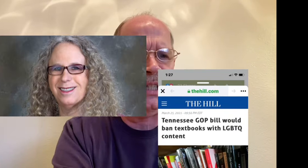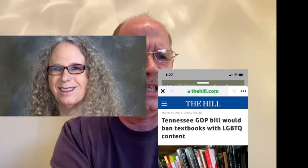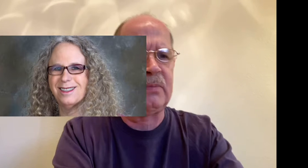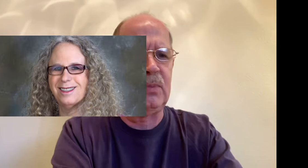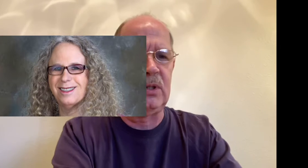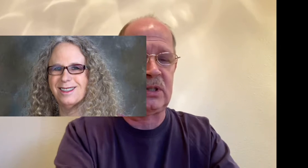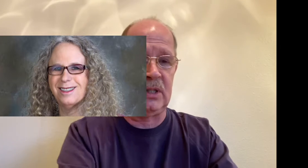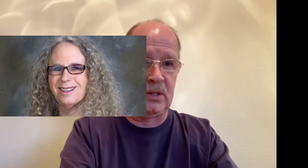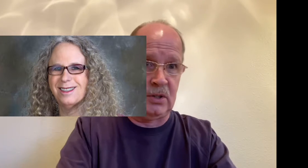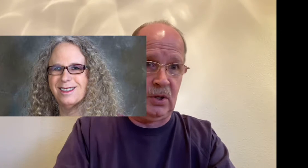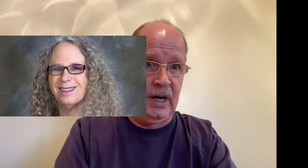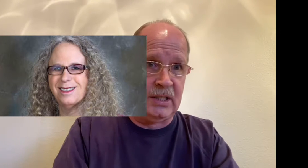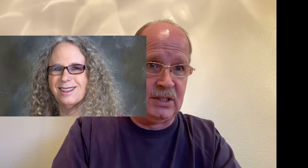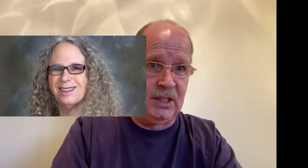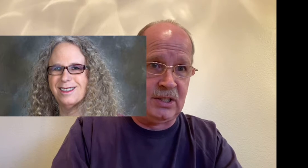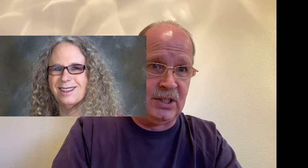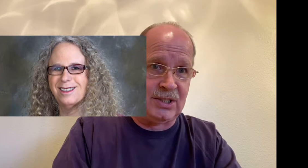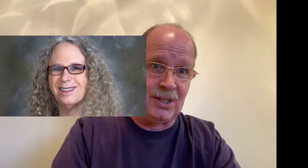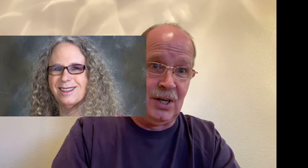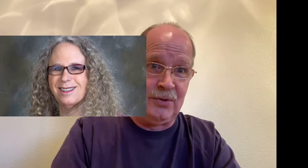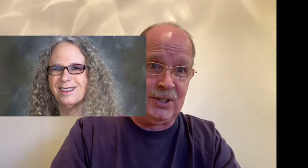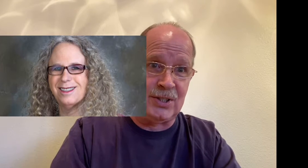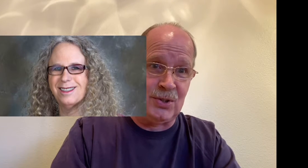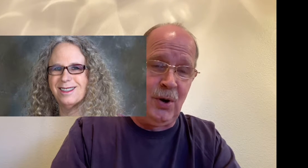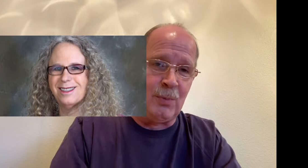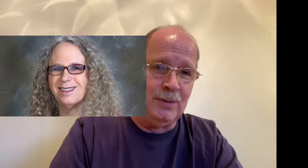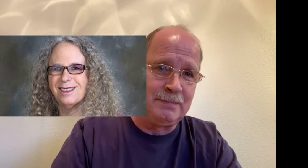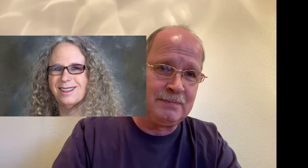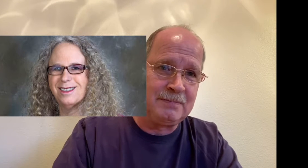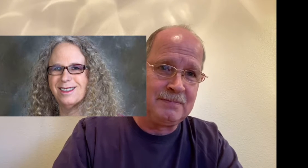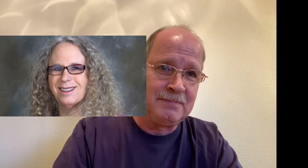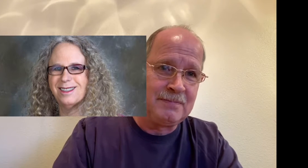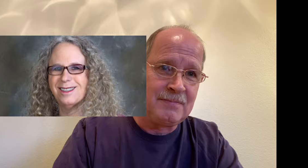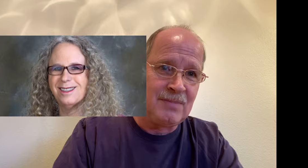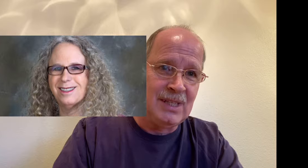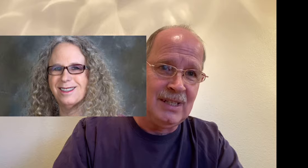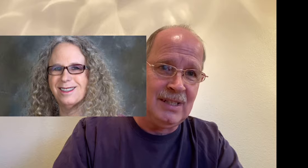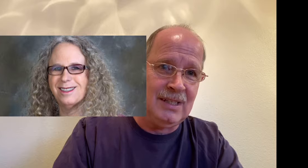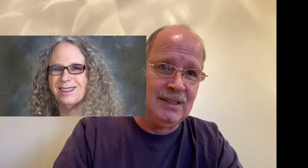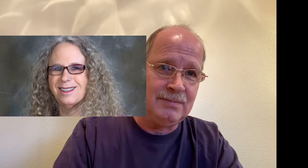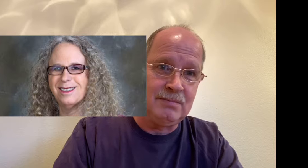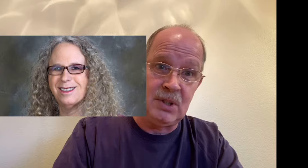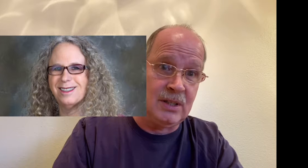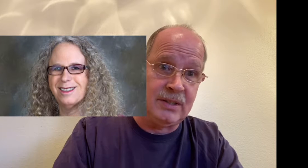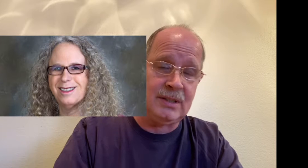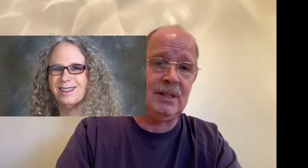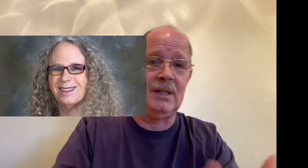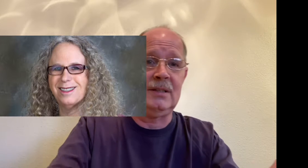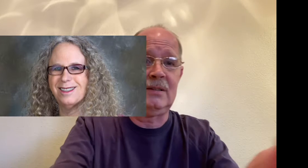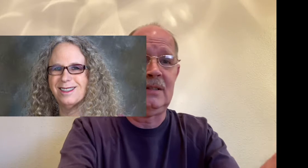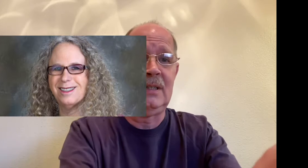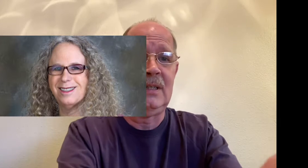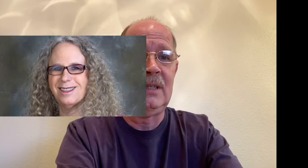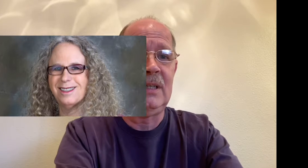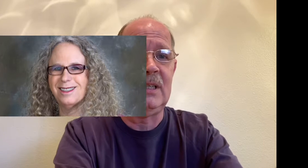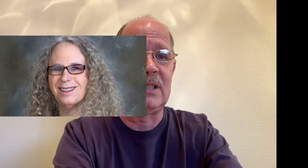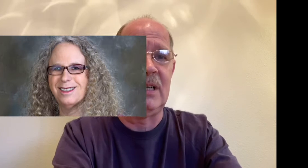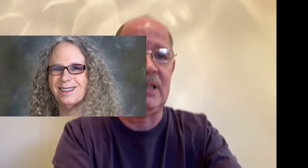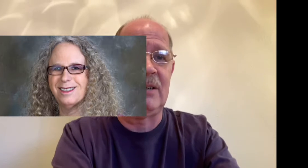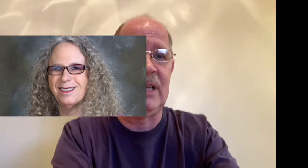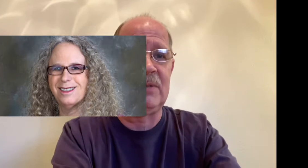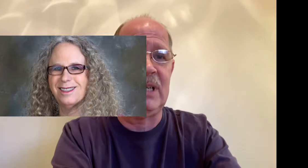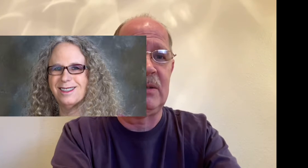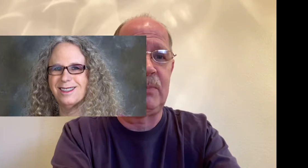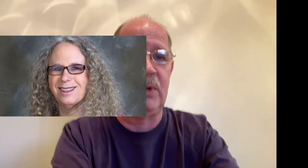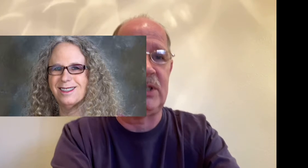the textbooks that are trying to teach us that all this is normal. Yeah, because it's not. It's not.